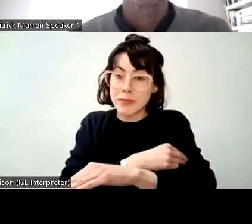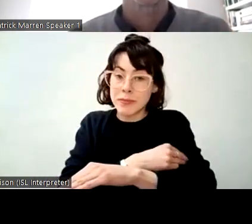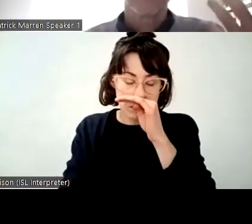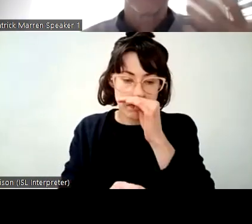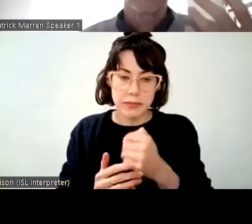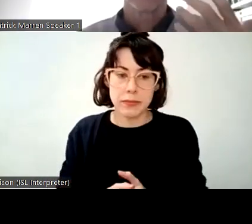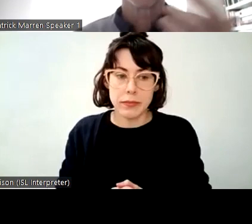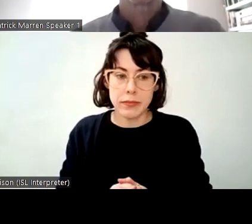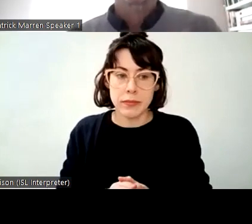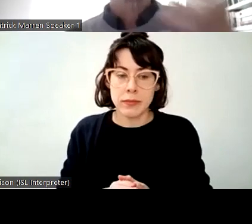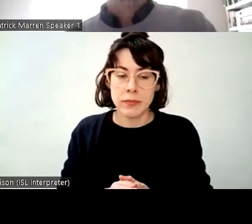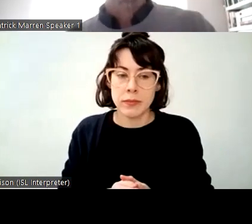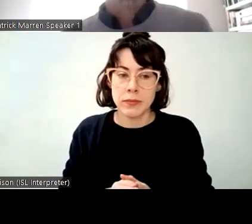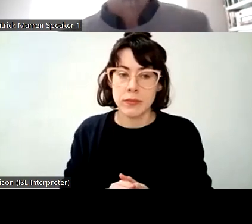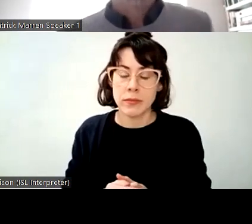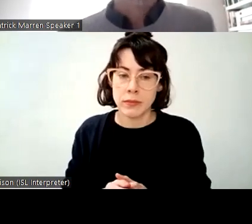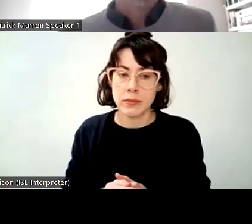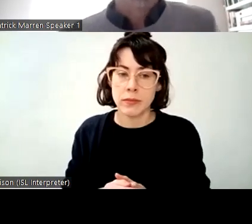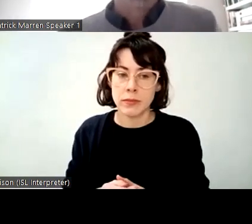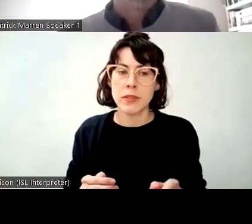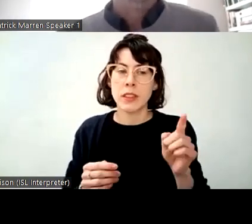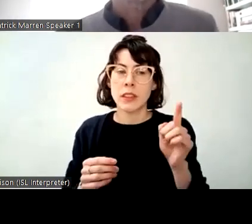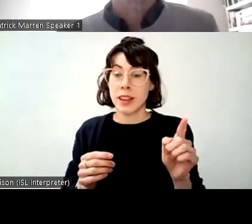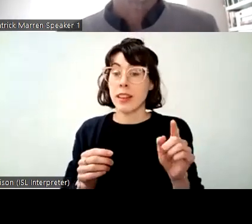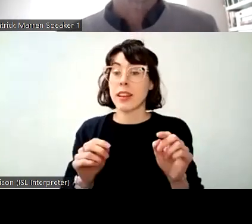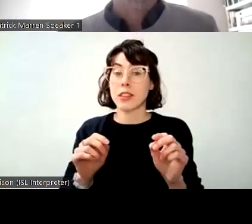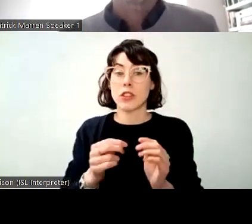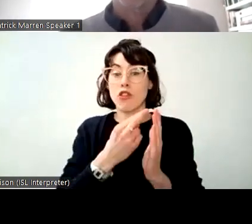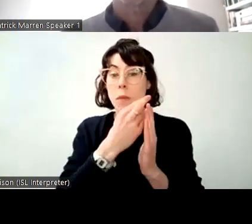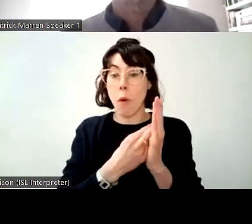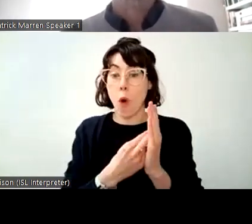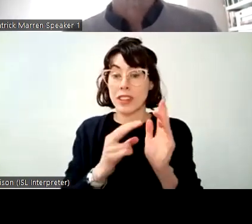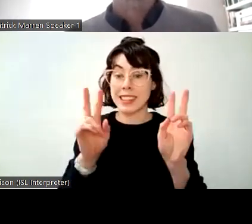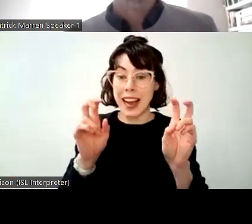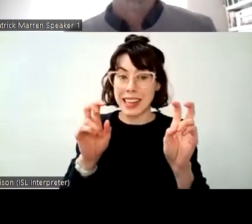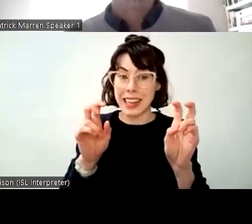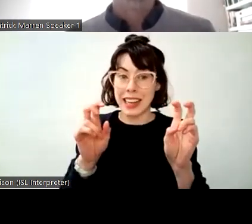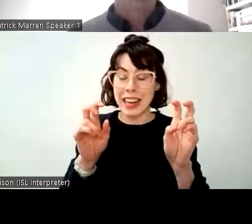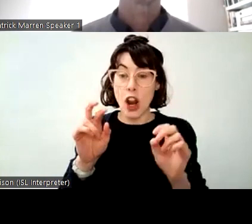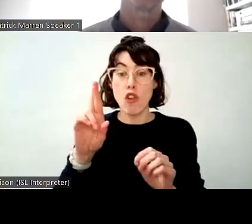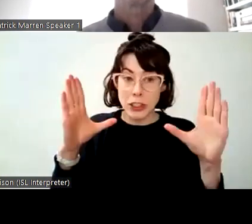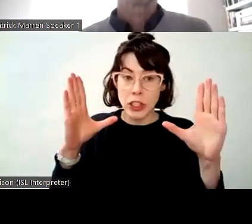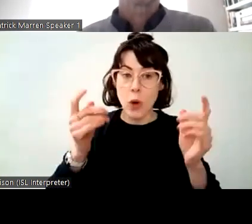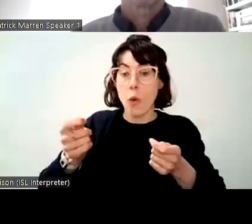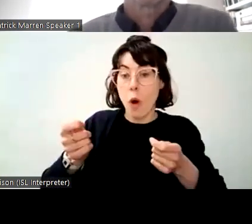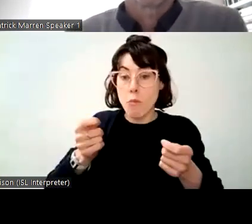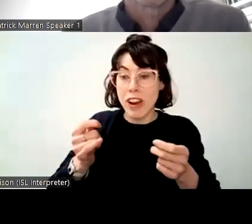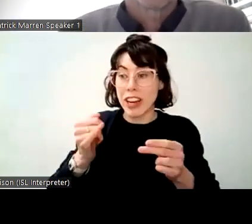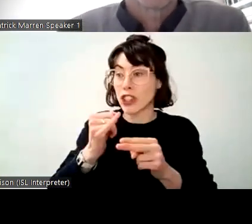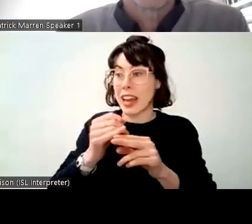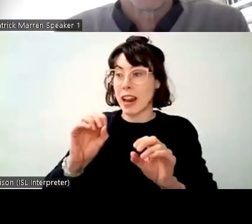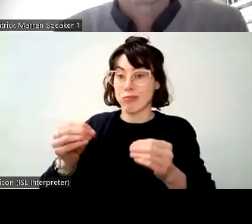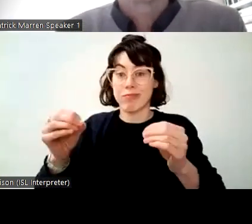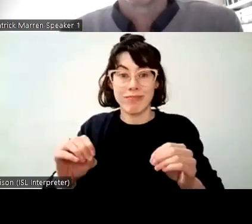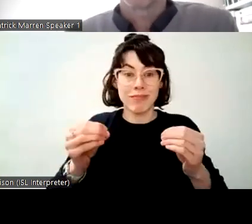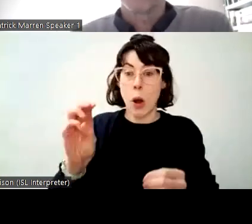actually need. The title of their report is Reimagining Cooperation in a Polarized. The fact that even